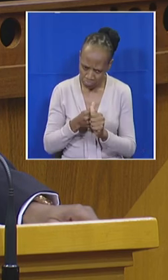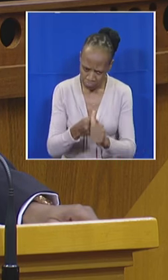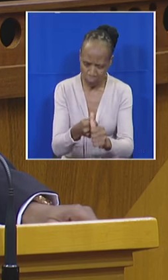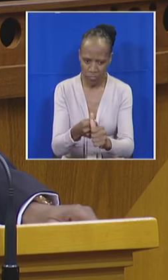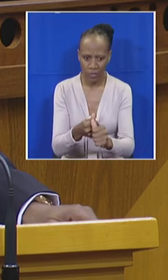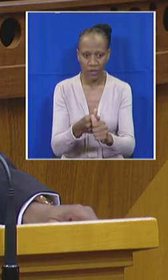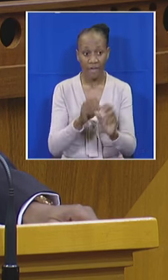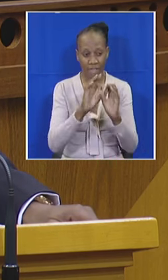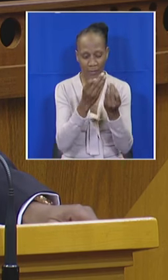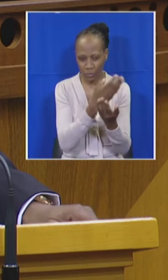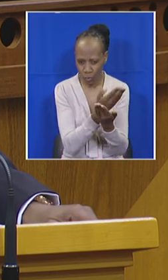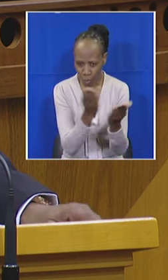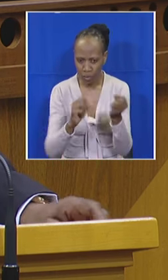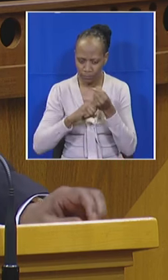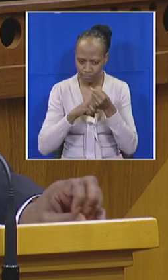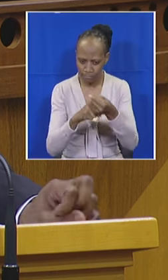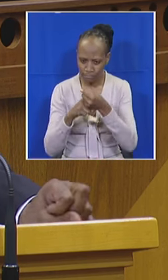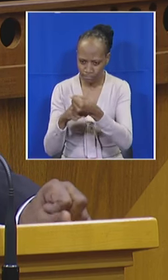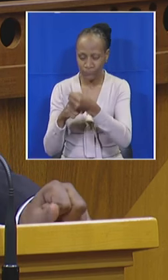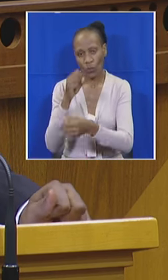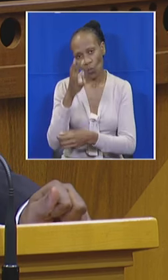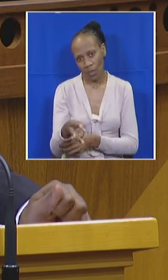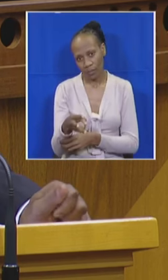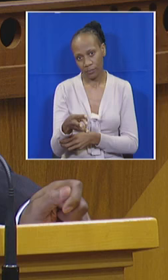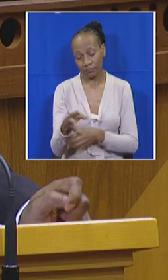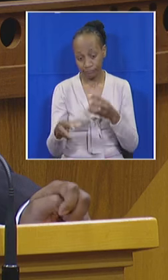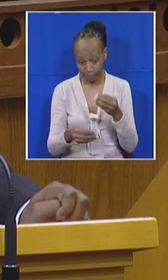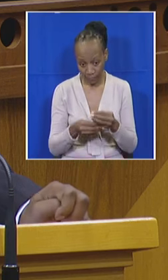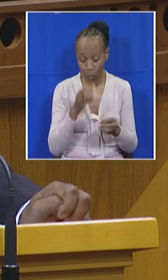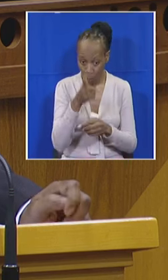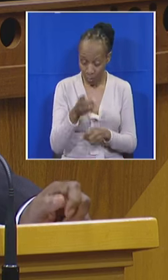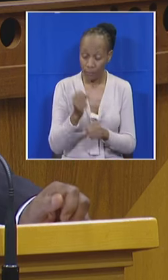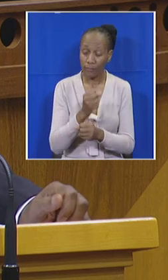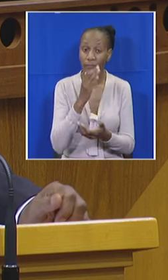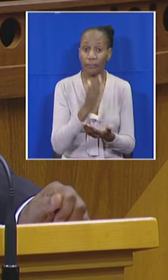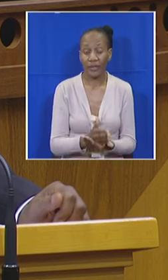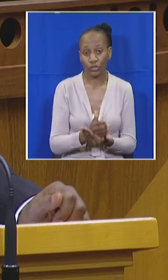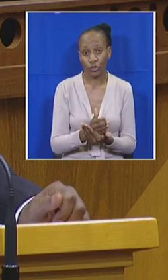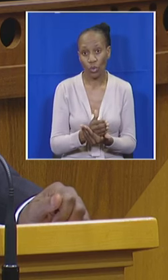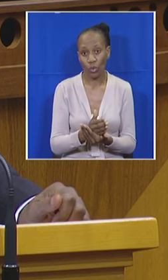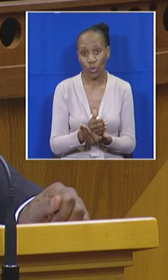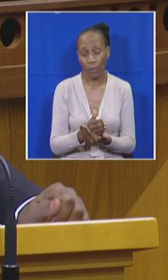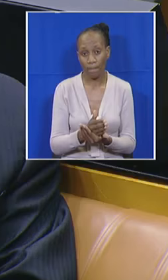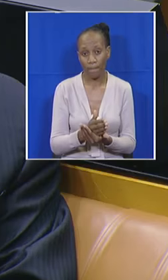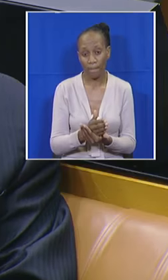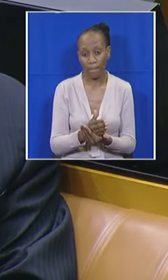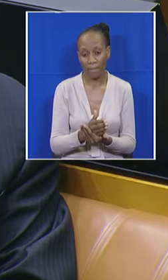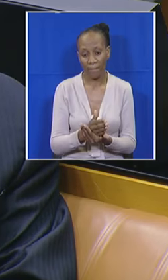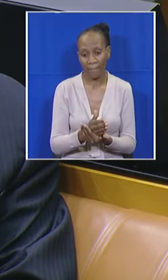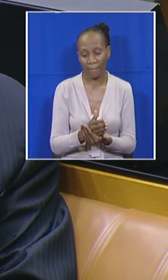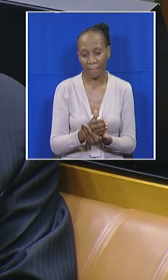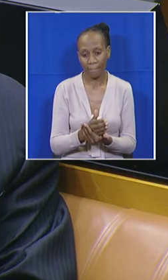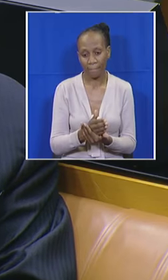families and to ensure that the recommendations of